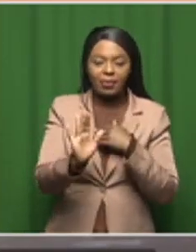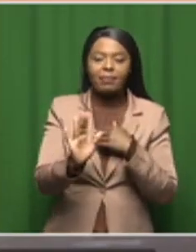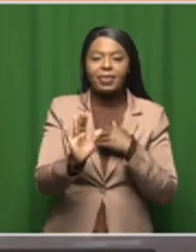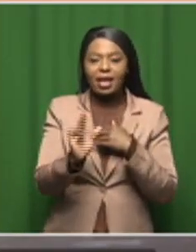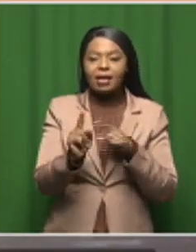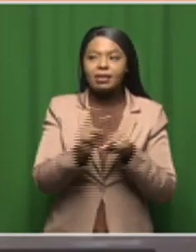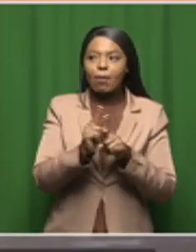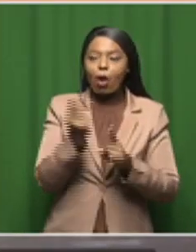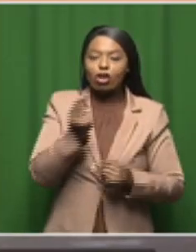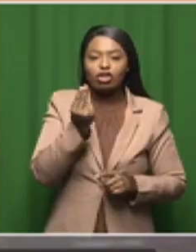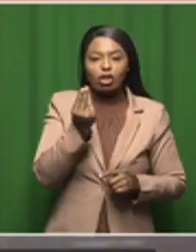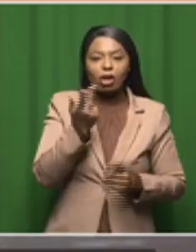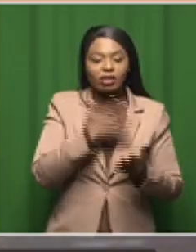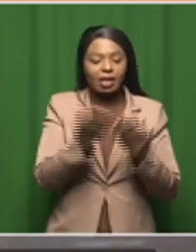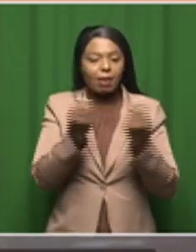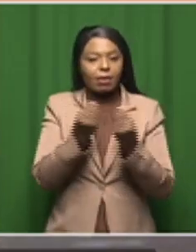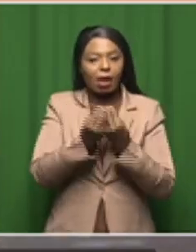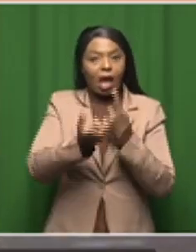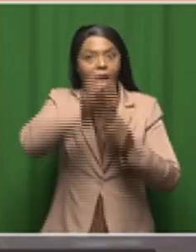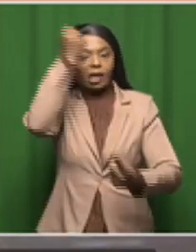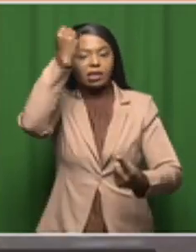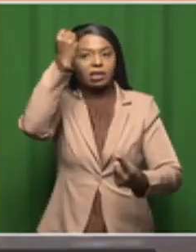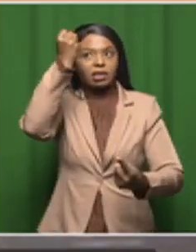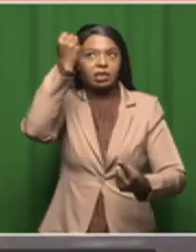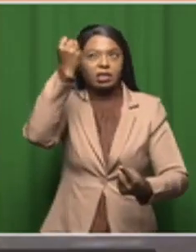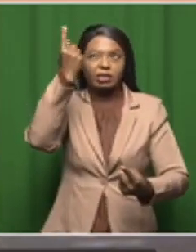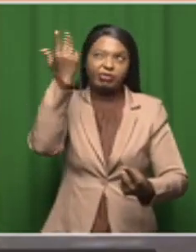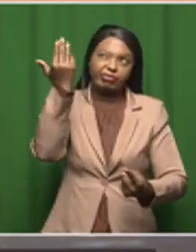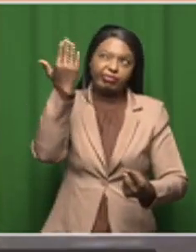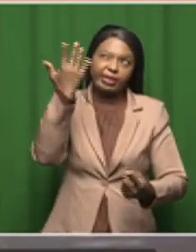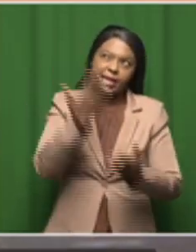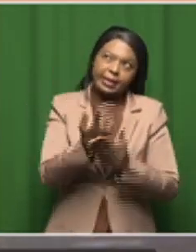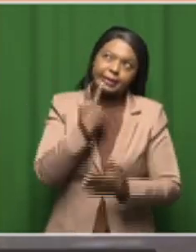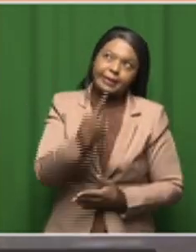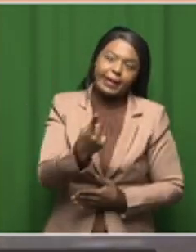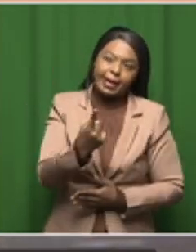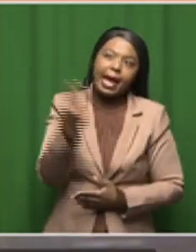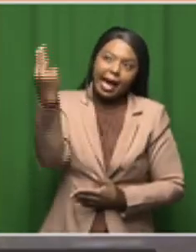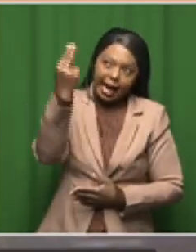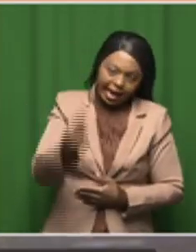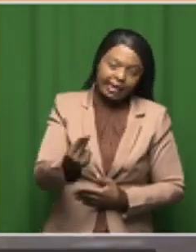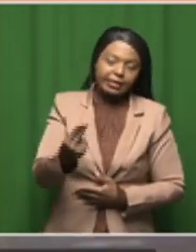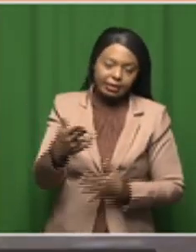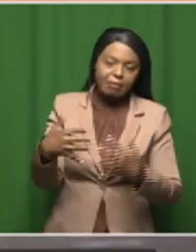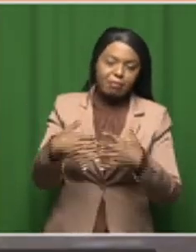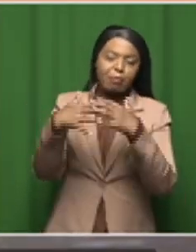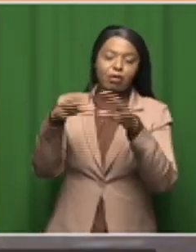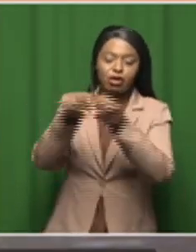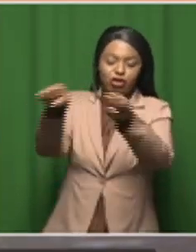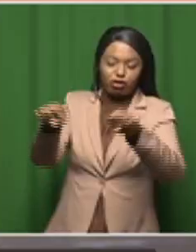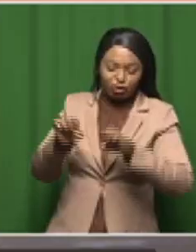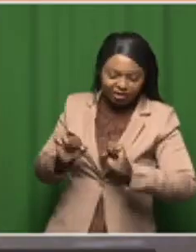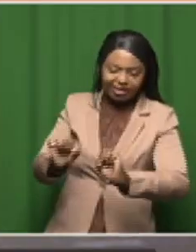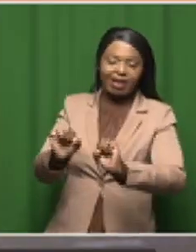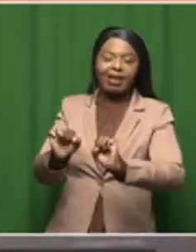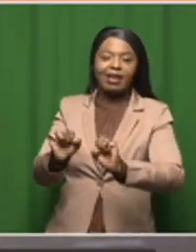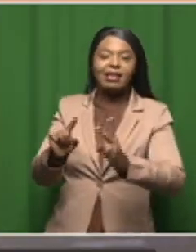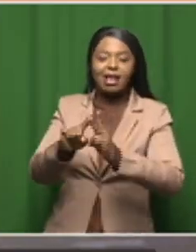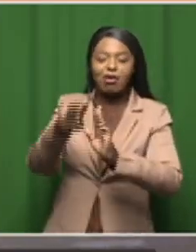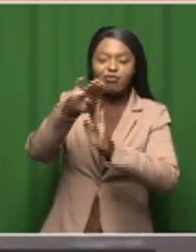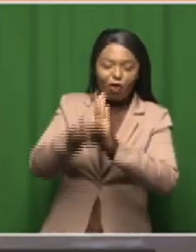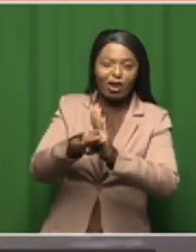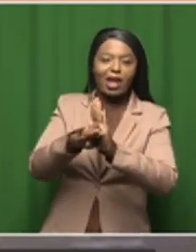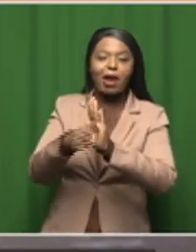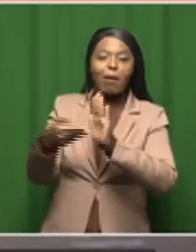something that is a real achievement for me, I think it's around Artist Proof Studio and our programs at